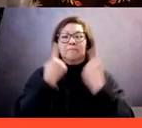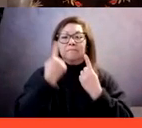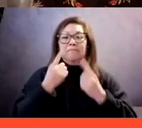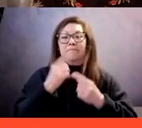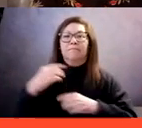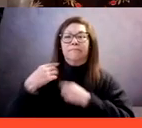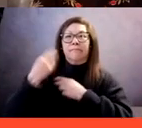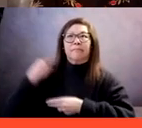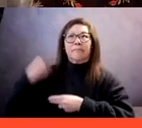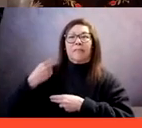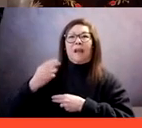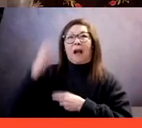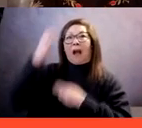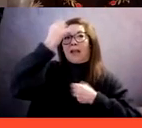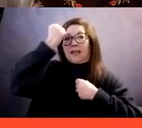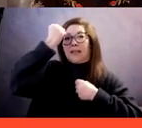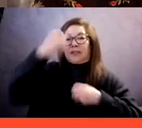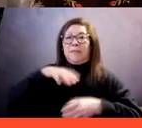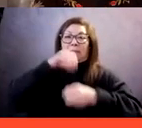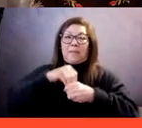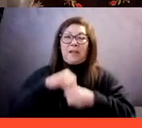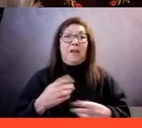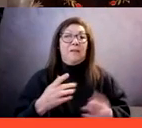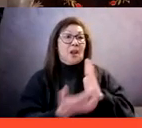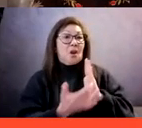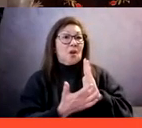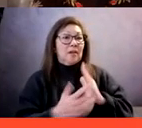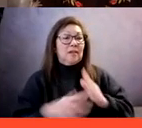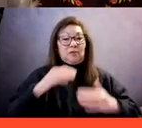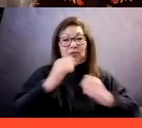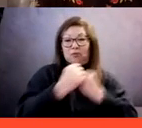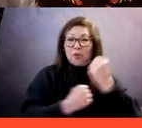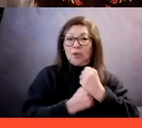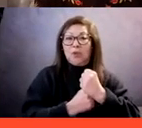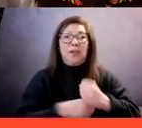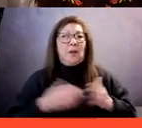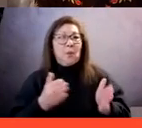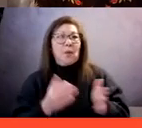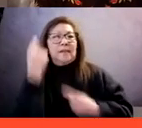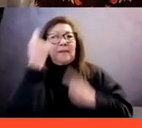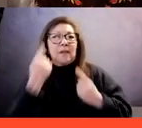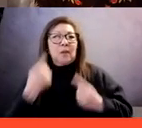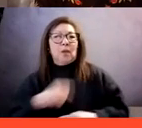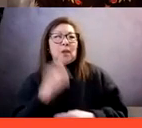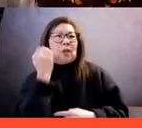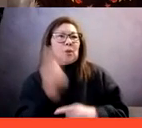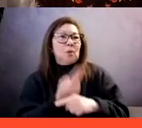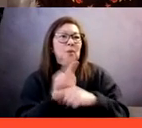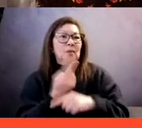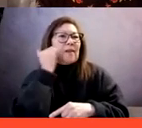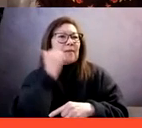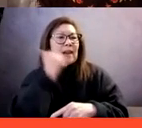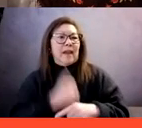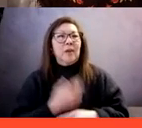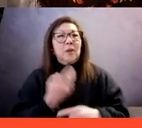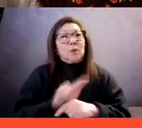of colonization embedded within the technologies, structures, and ways of thinking we use every day. We are